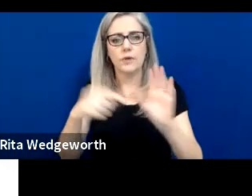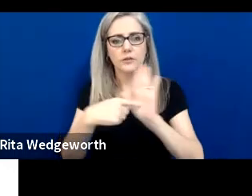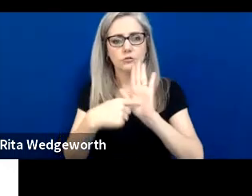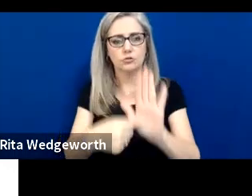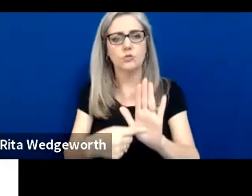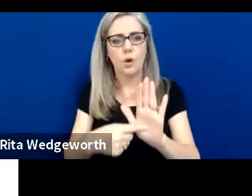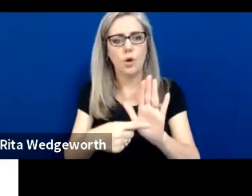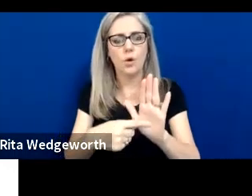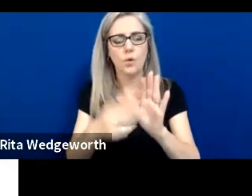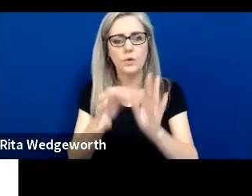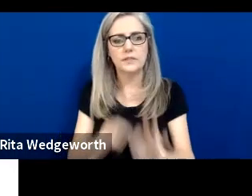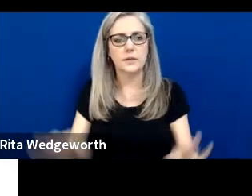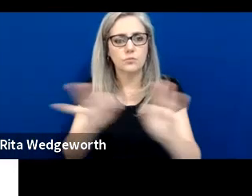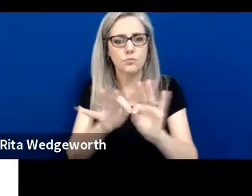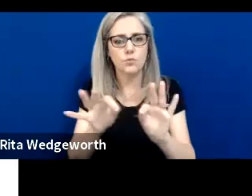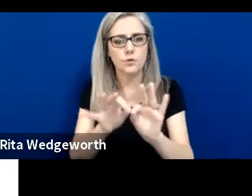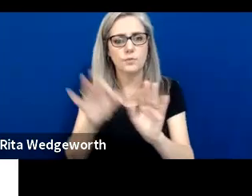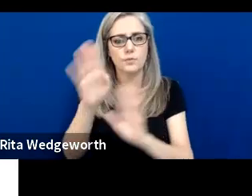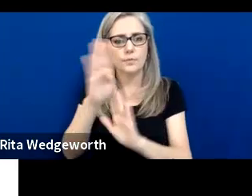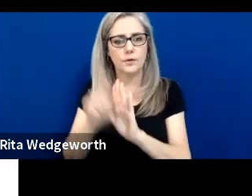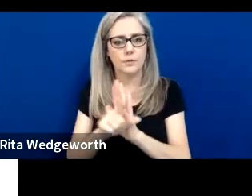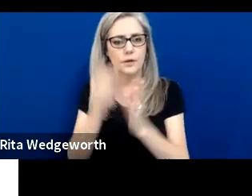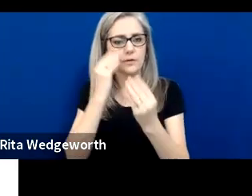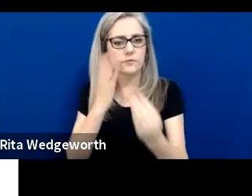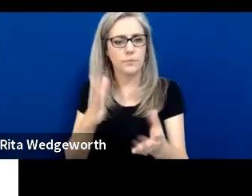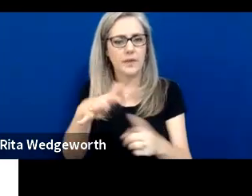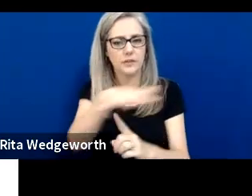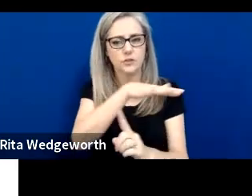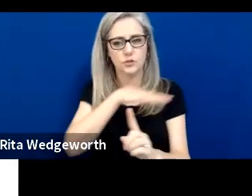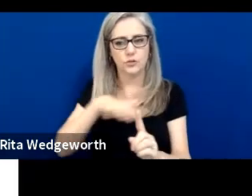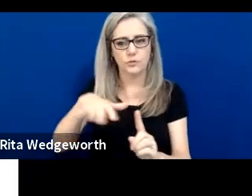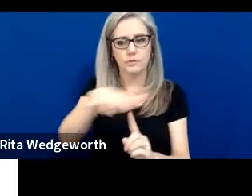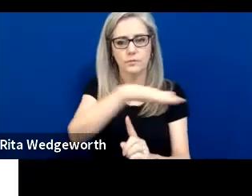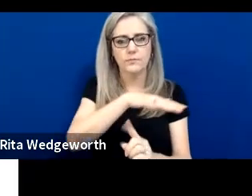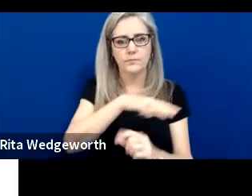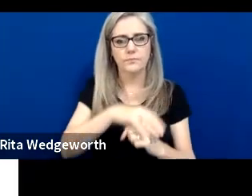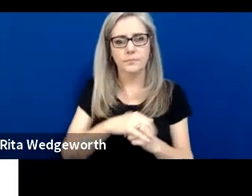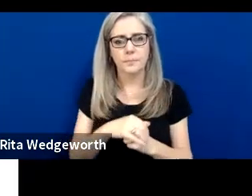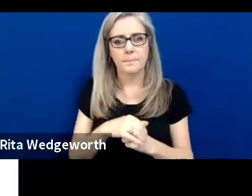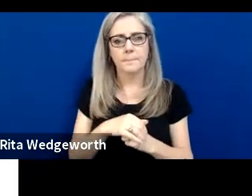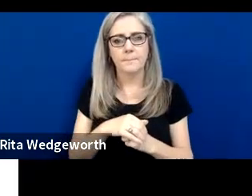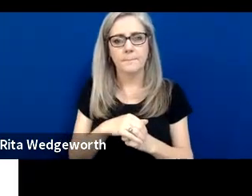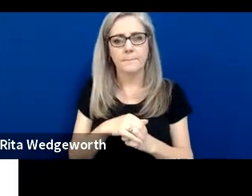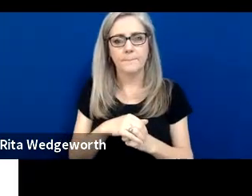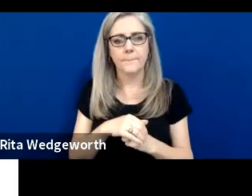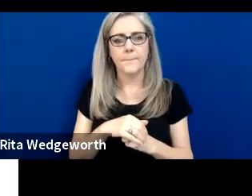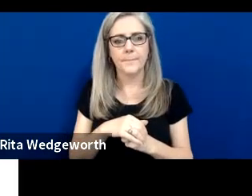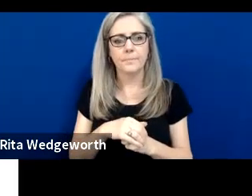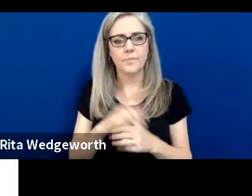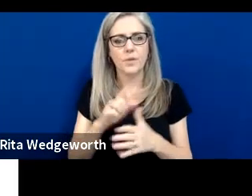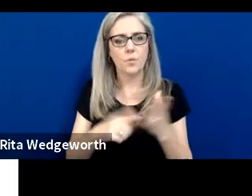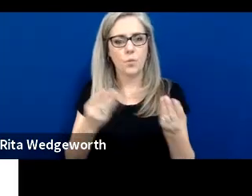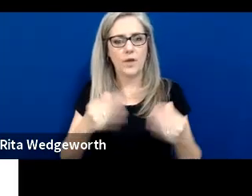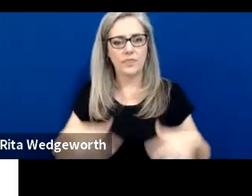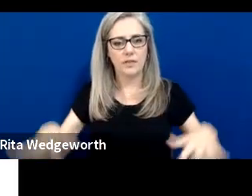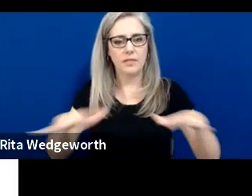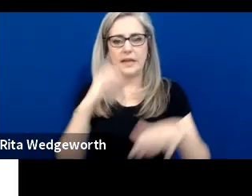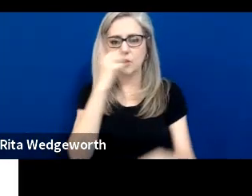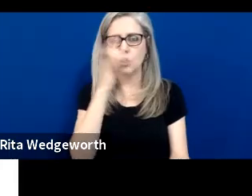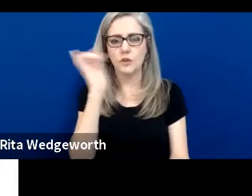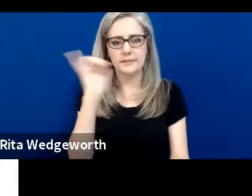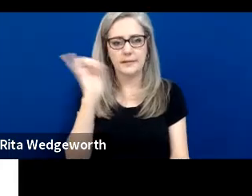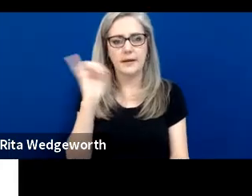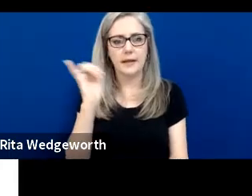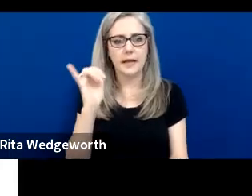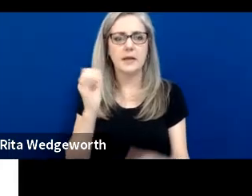important background information for the surrounding land uses. A lot of